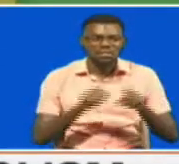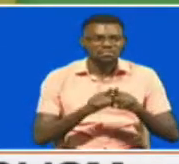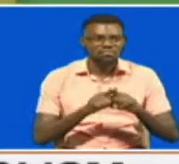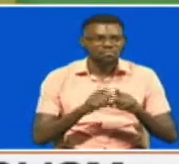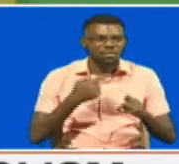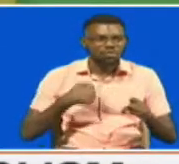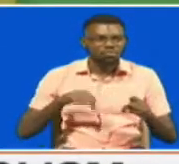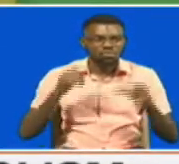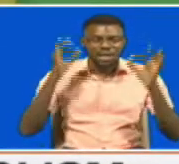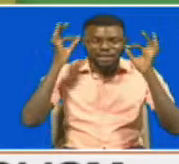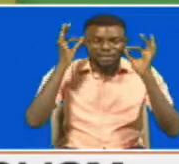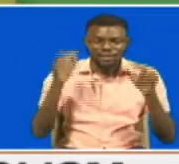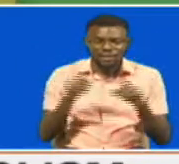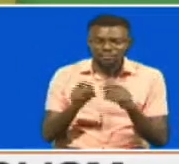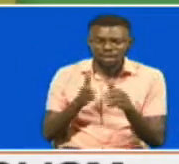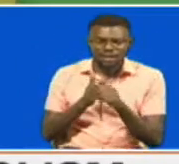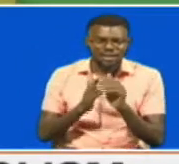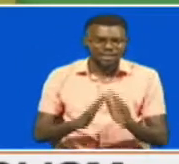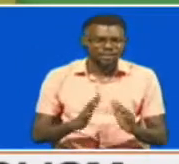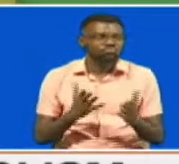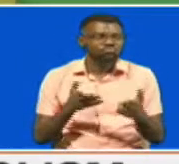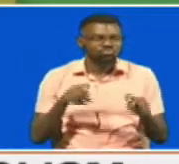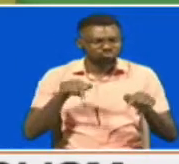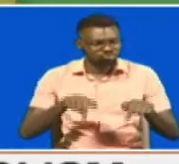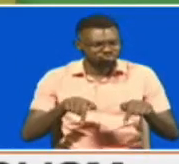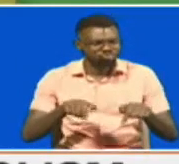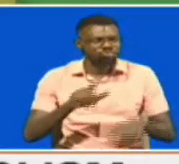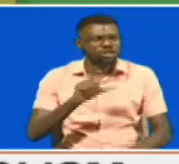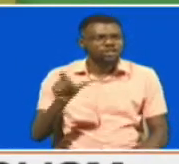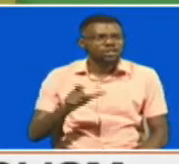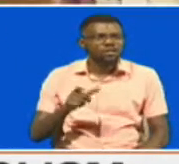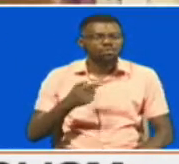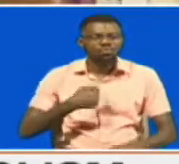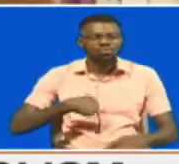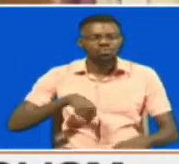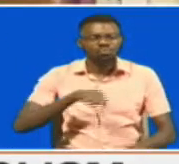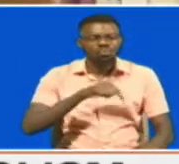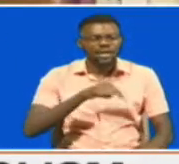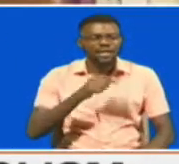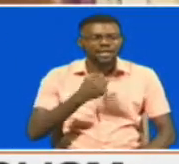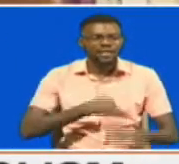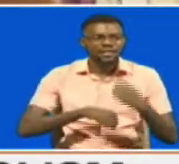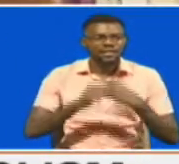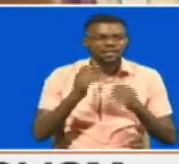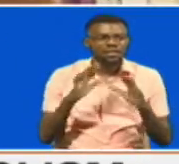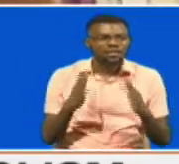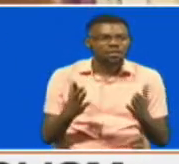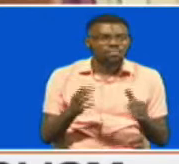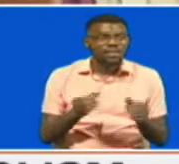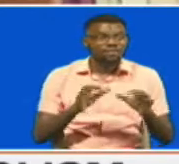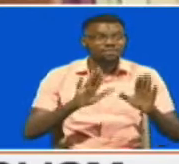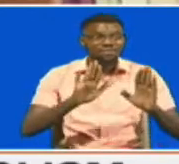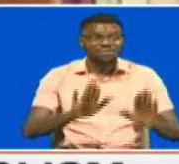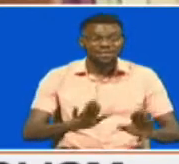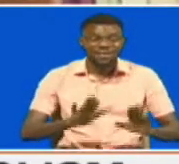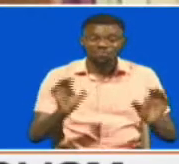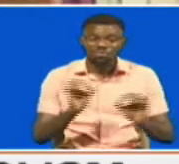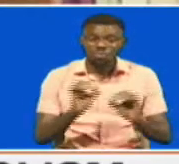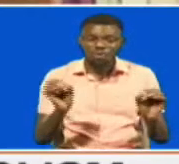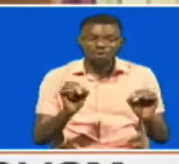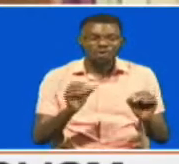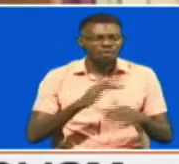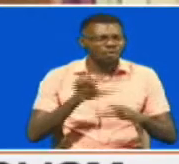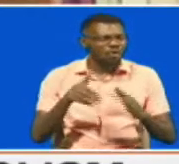make a decision as the leadership of this region what we shall do. If we are not very careful, we are going to lose an entire